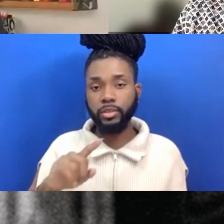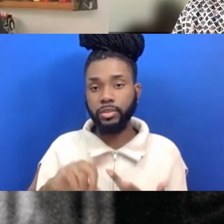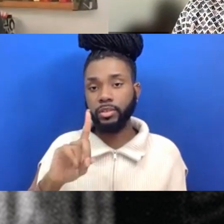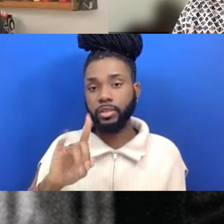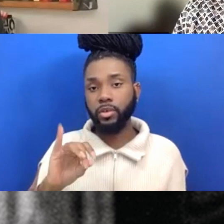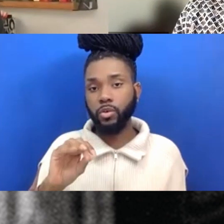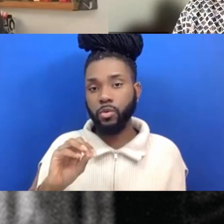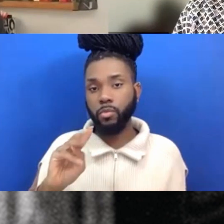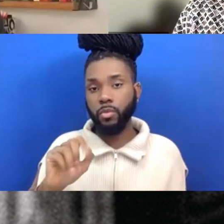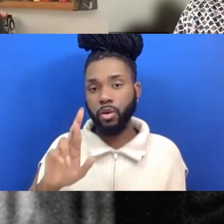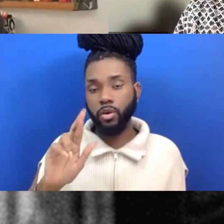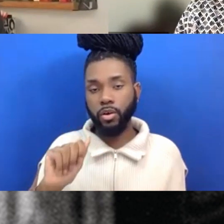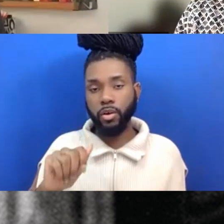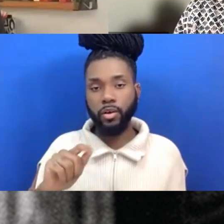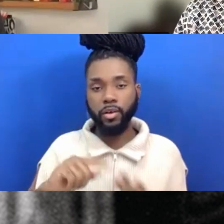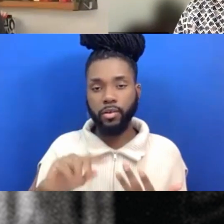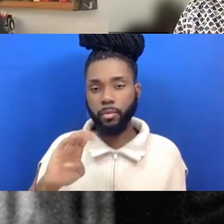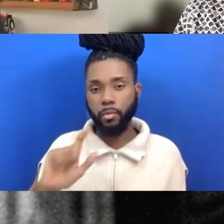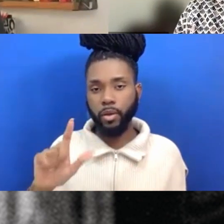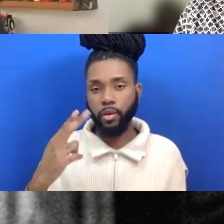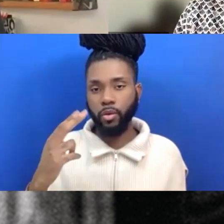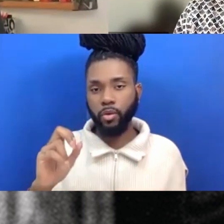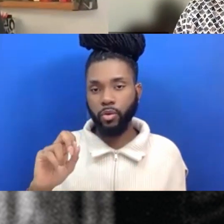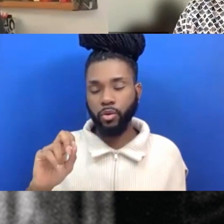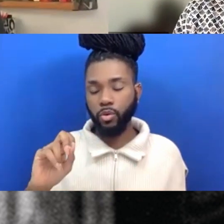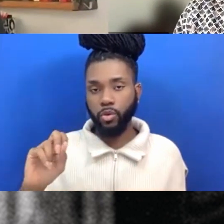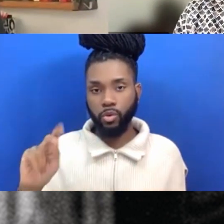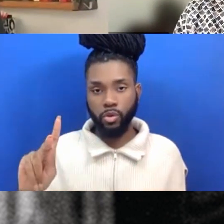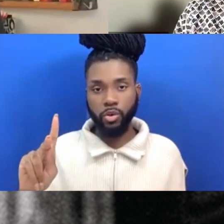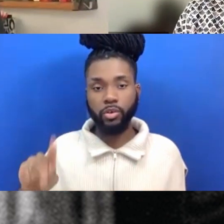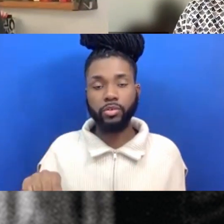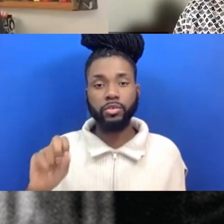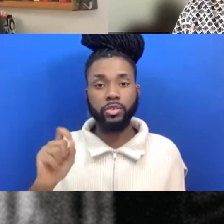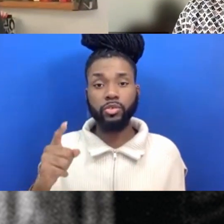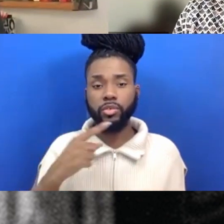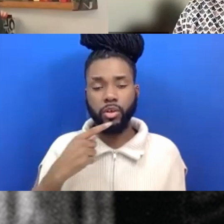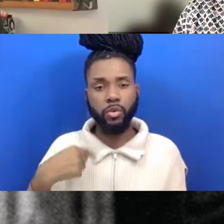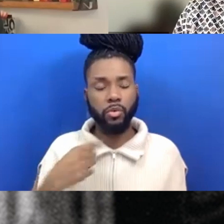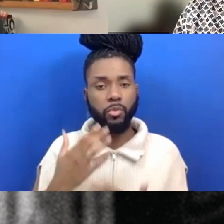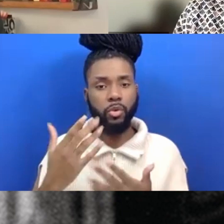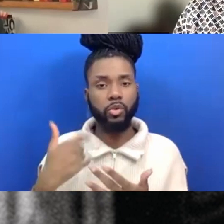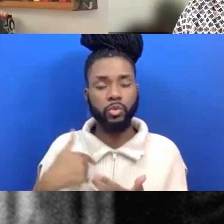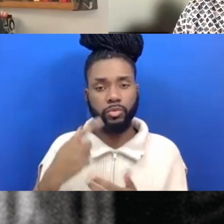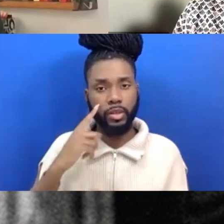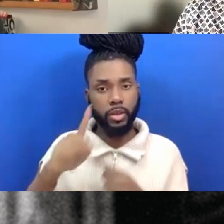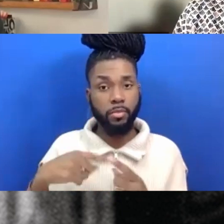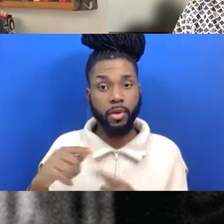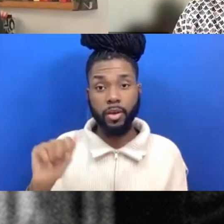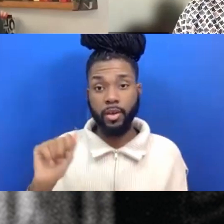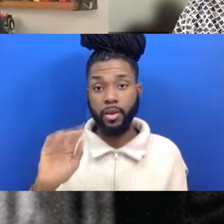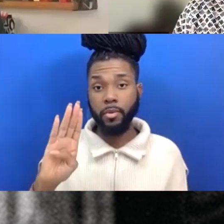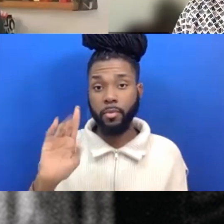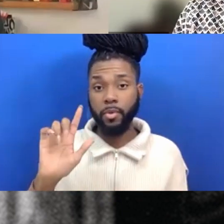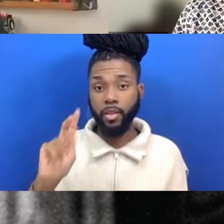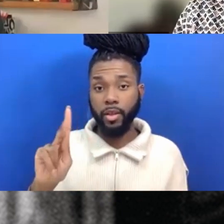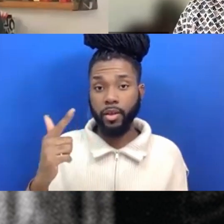When you write, I'm proposing that we think about a Black gaze rather than the Black